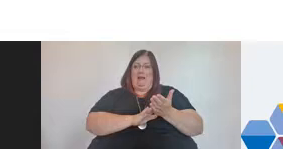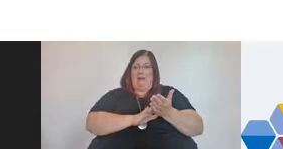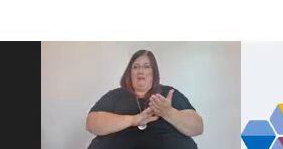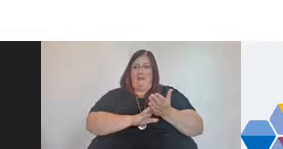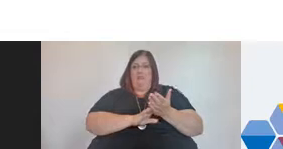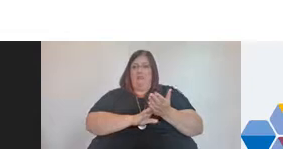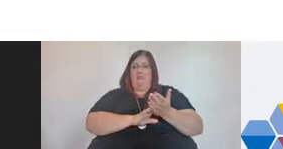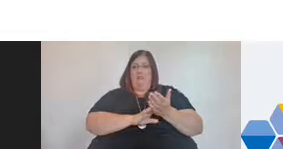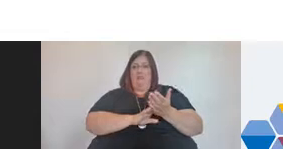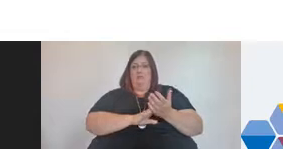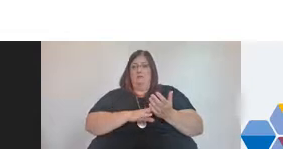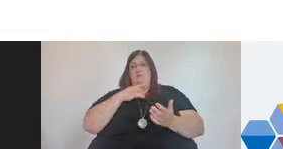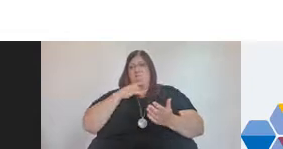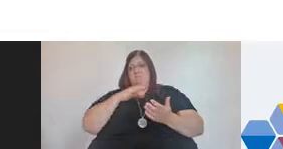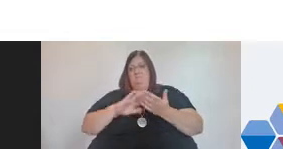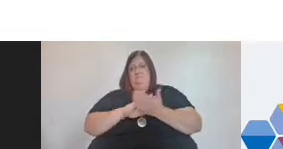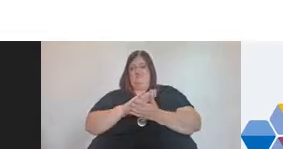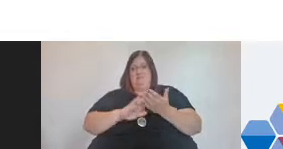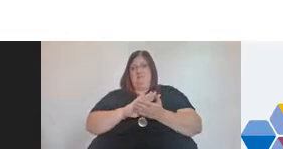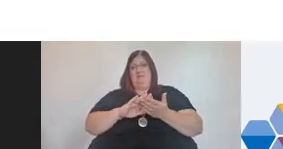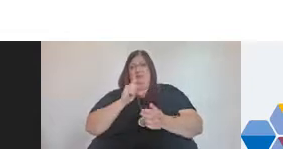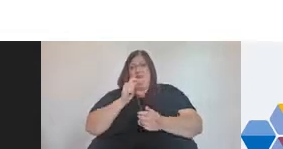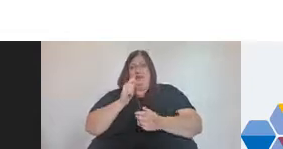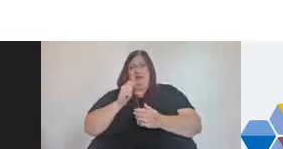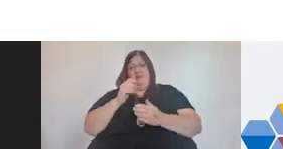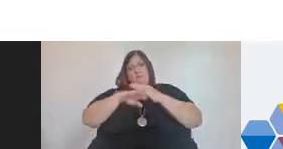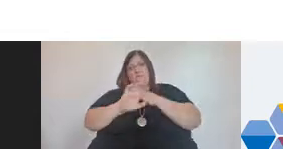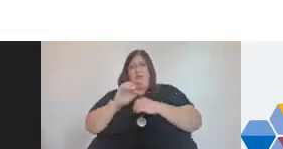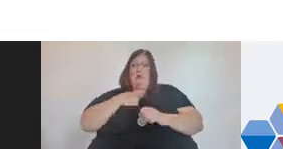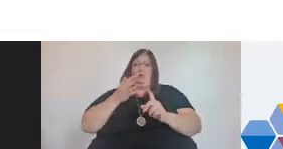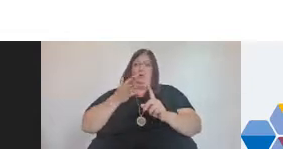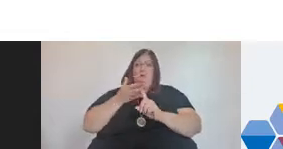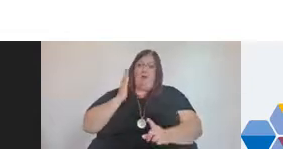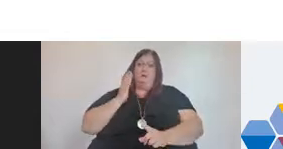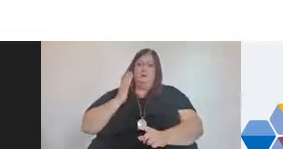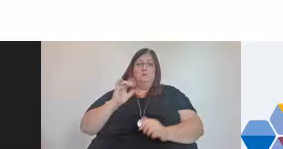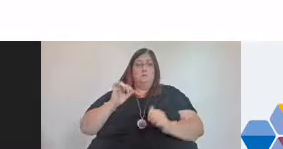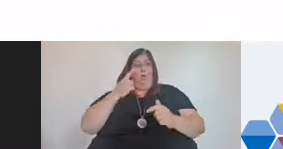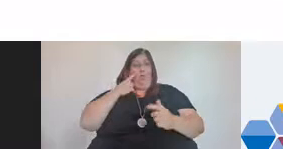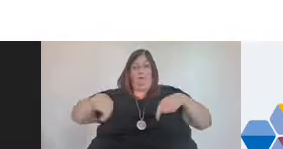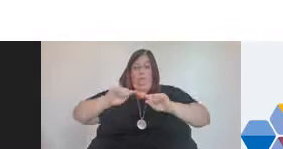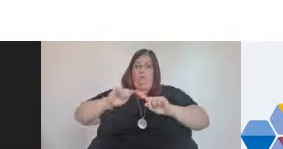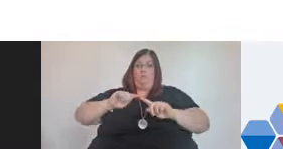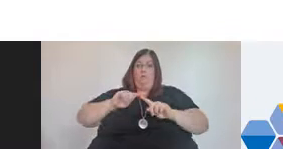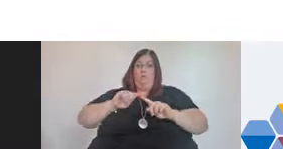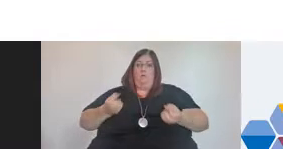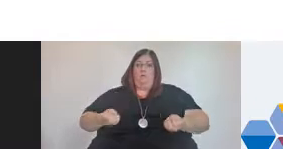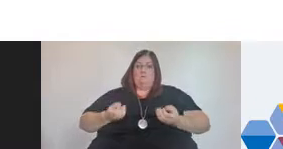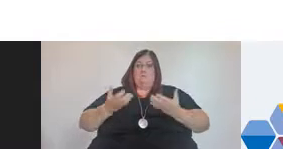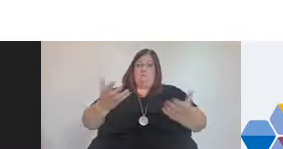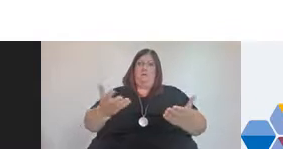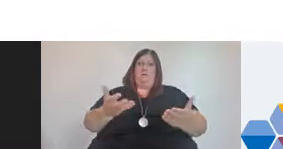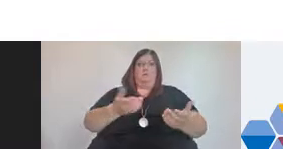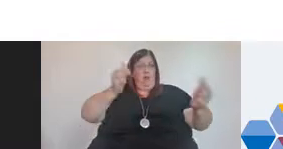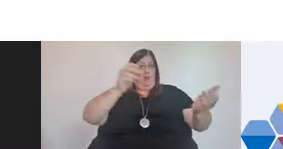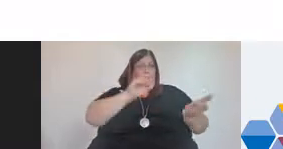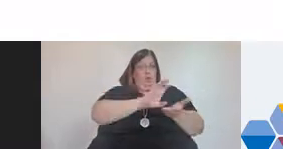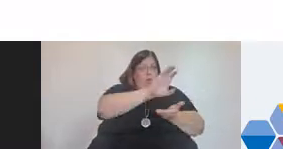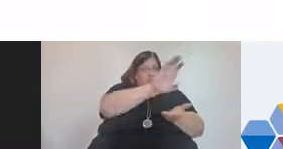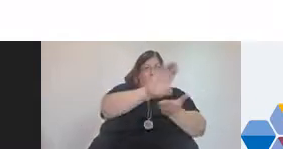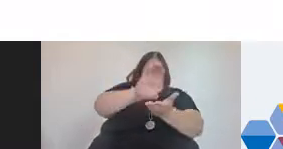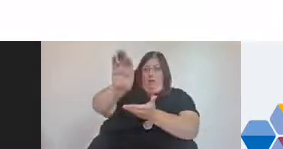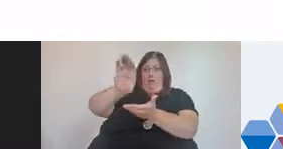half of 1% away from the target. So we did well, I think, to spend the money on services, and we did obviously